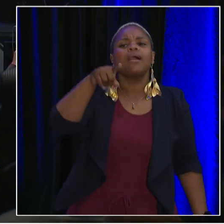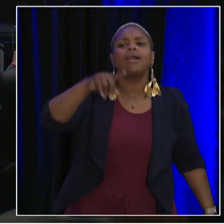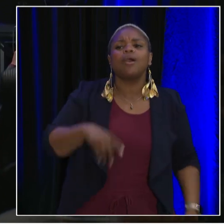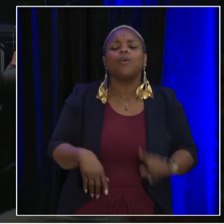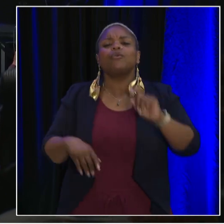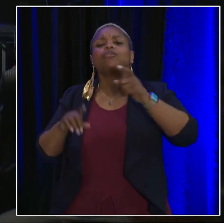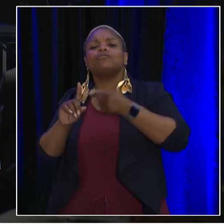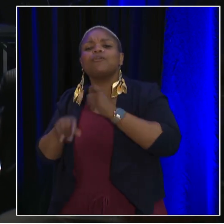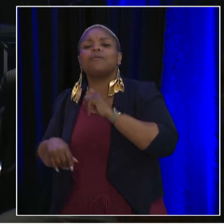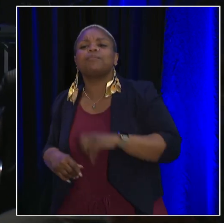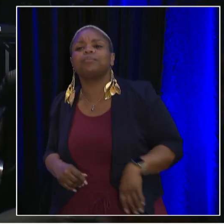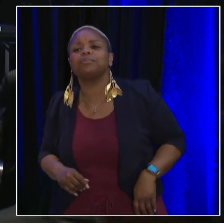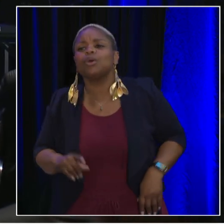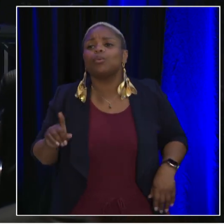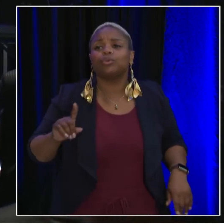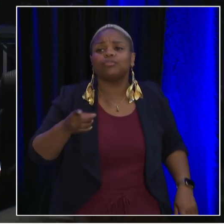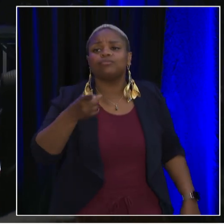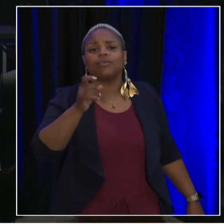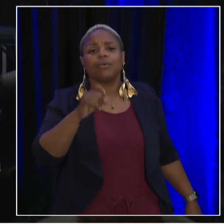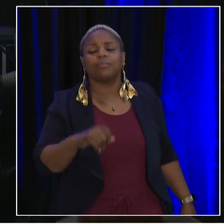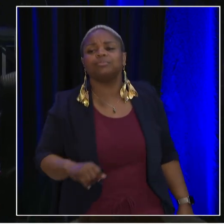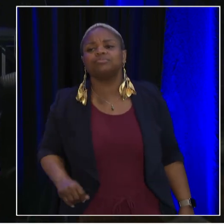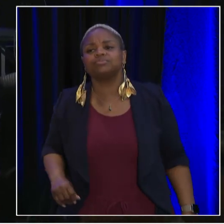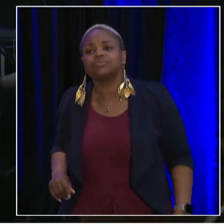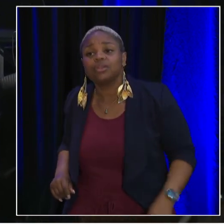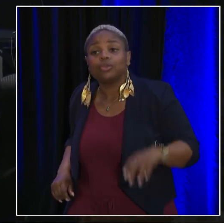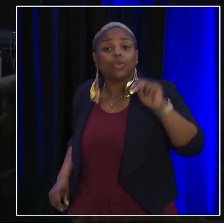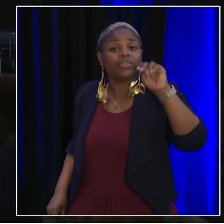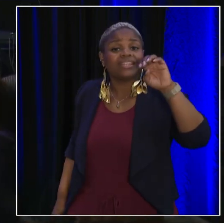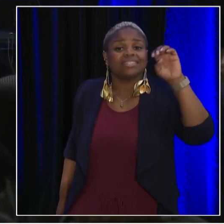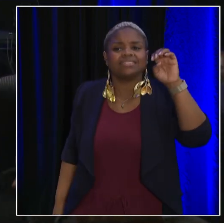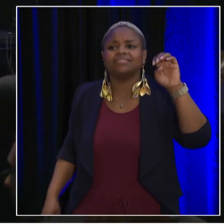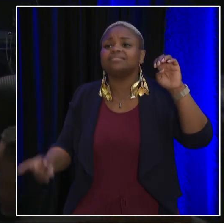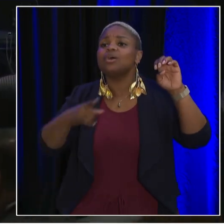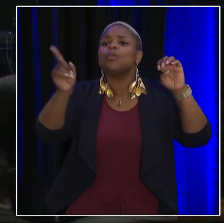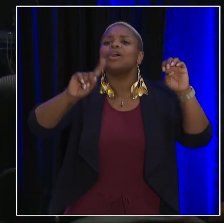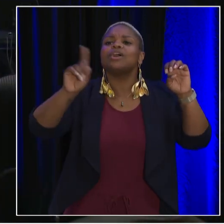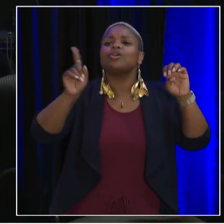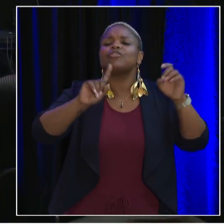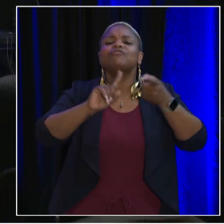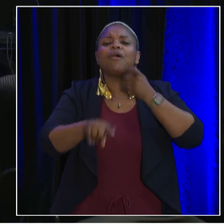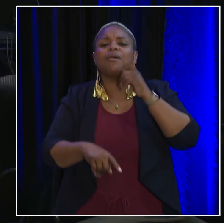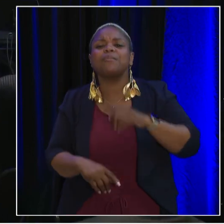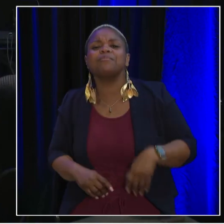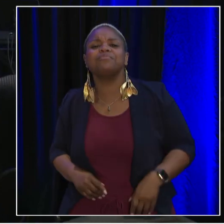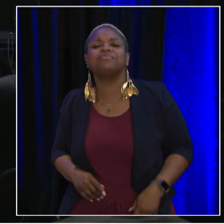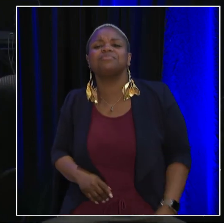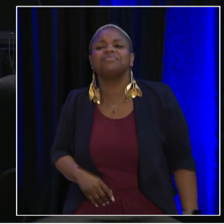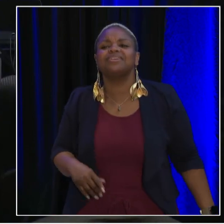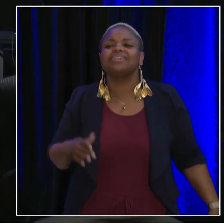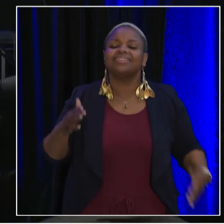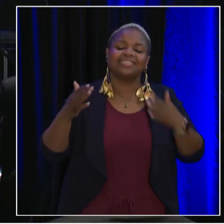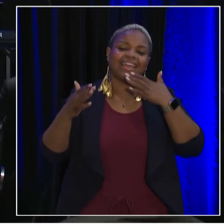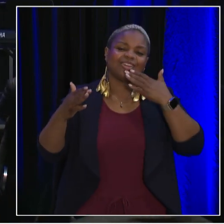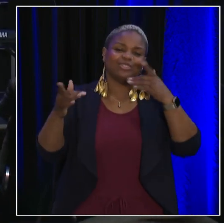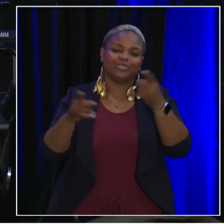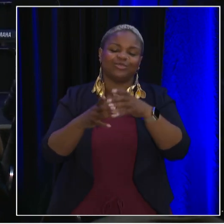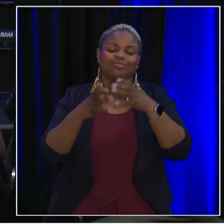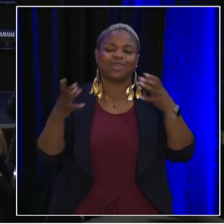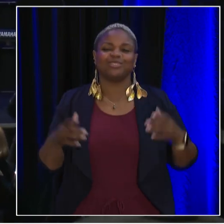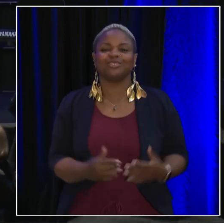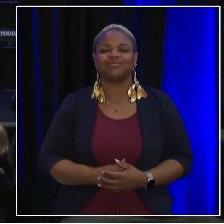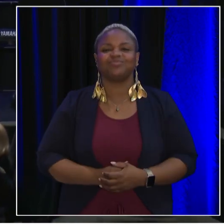from? Yeah, Brentwood, Northeast for me. Where y'all? Thank y'all so much.